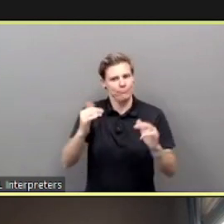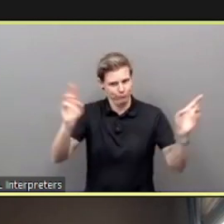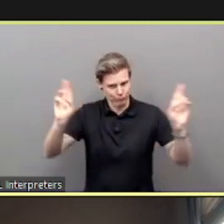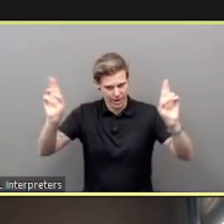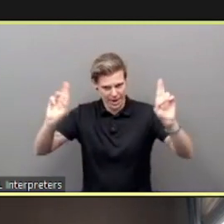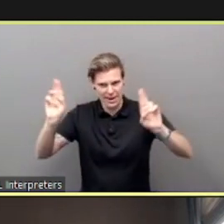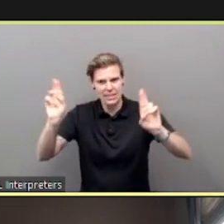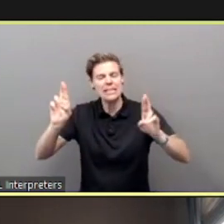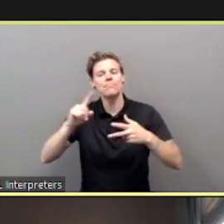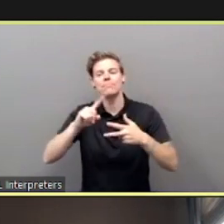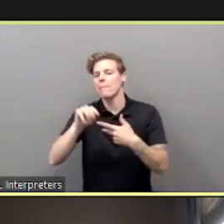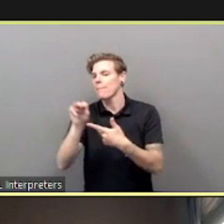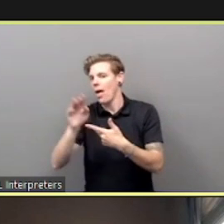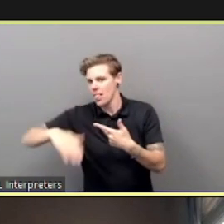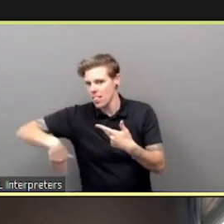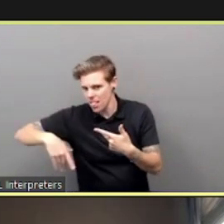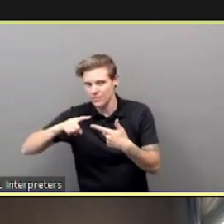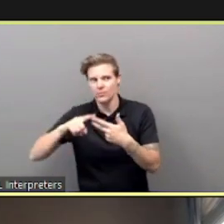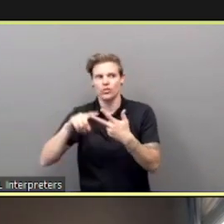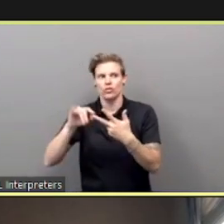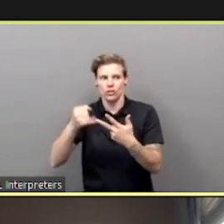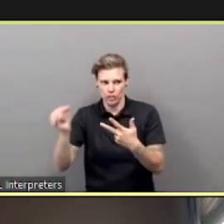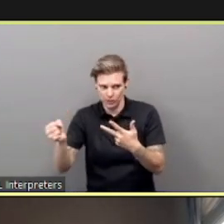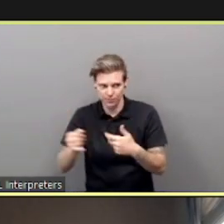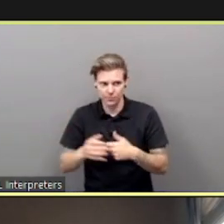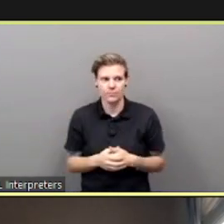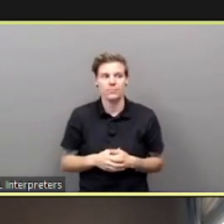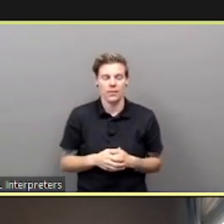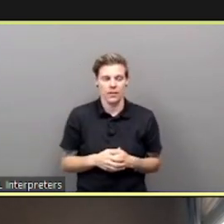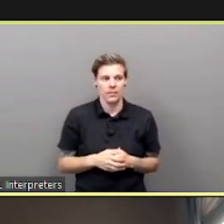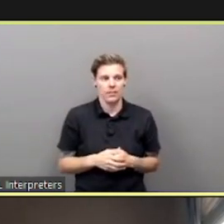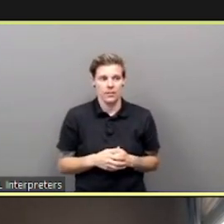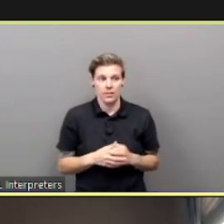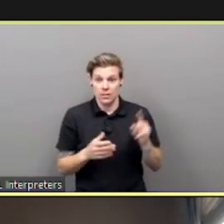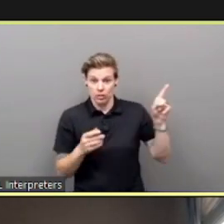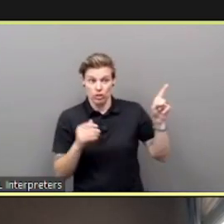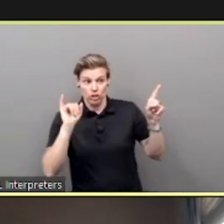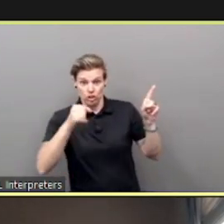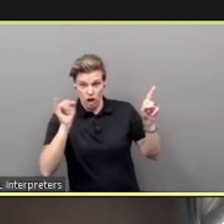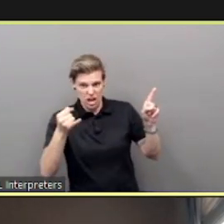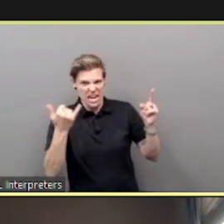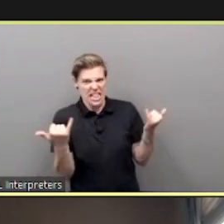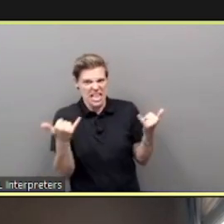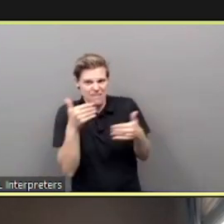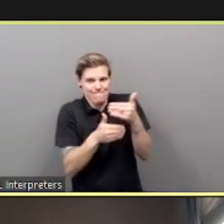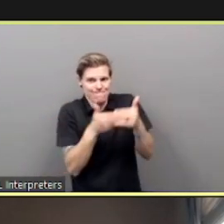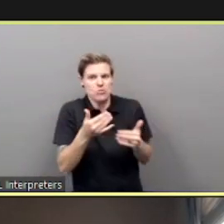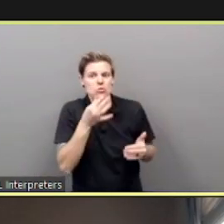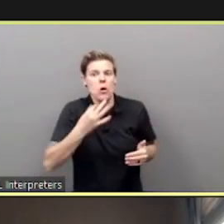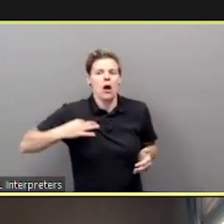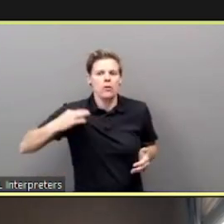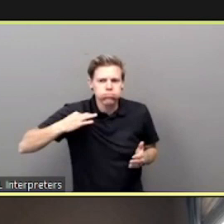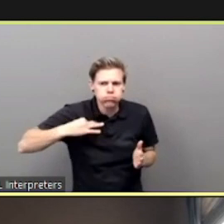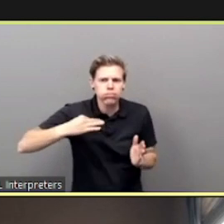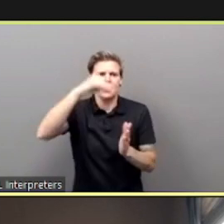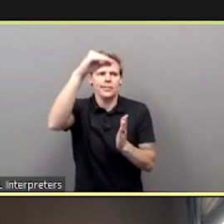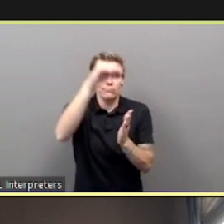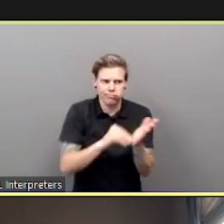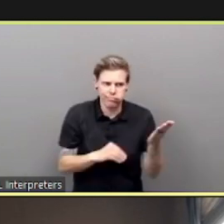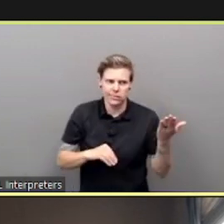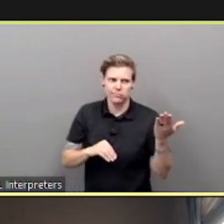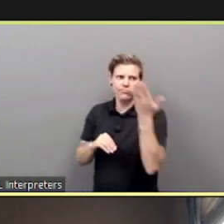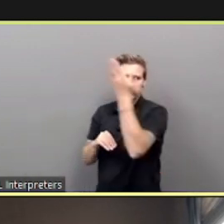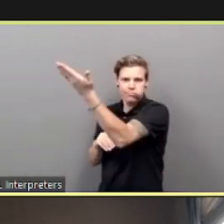they're going to apply for EUA. They showed that a second dose really increased their efficacy of the vaccine